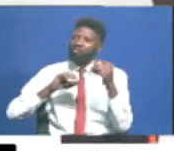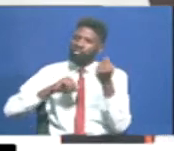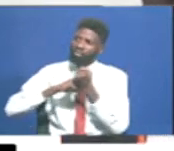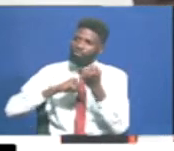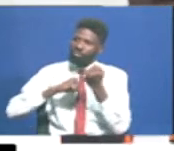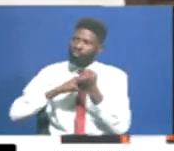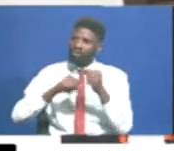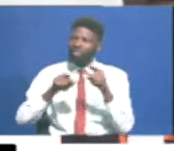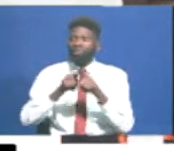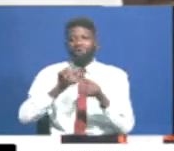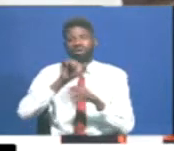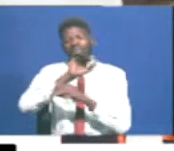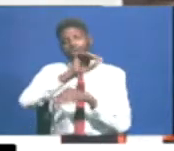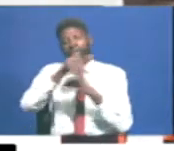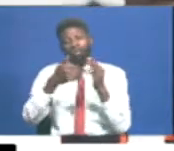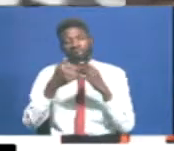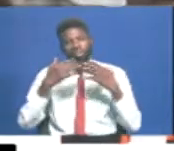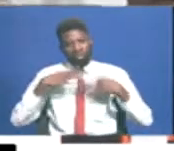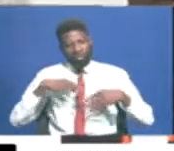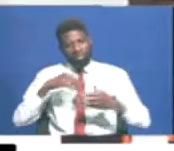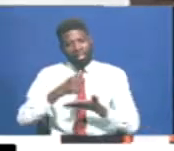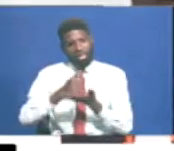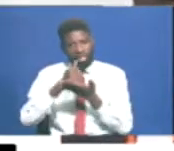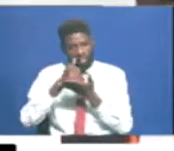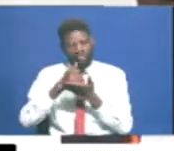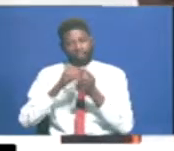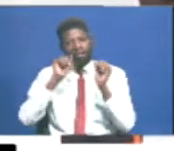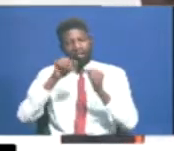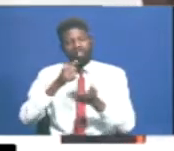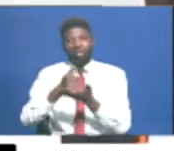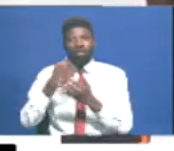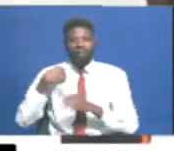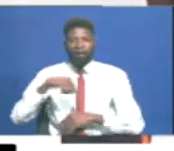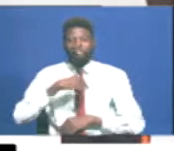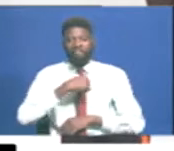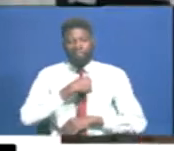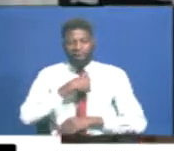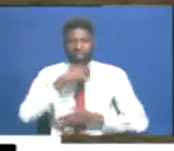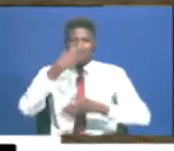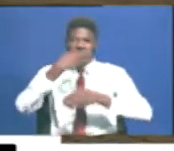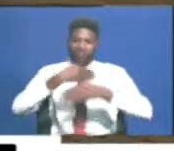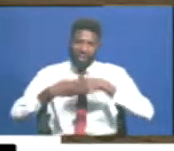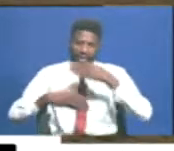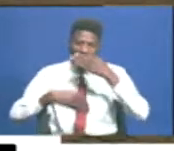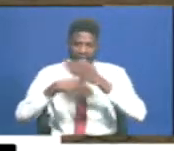the well-wishers to come and help us put up this cathedral in 2 years.